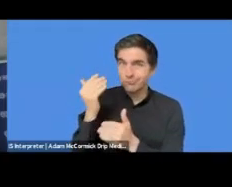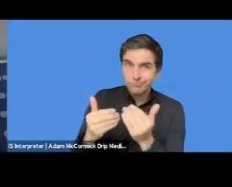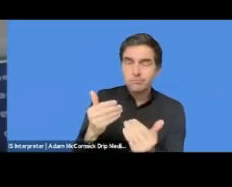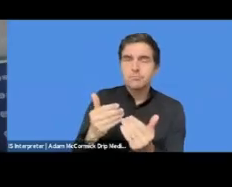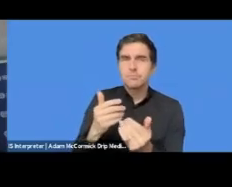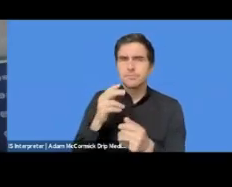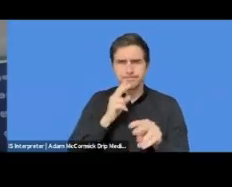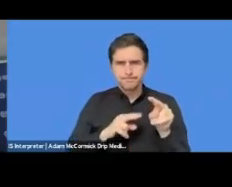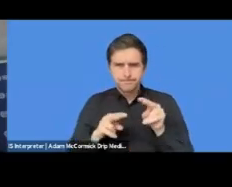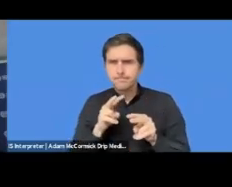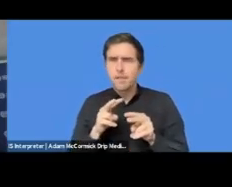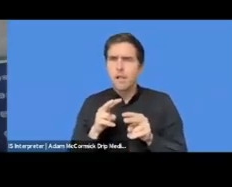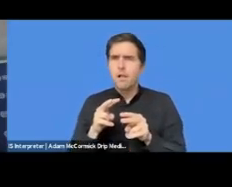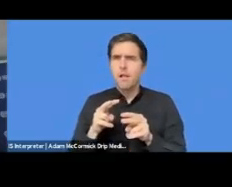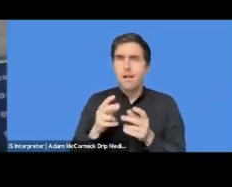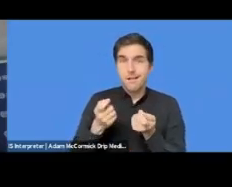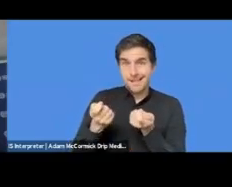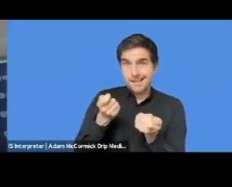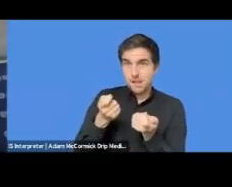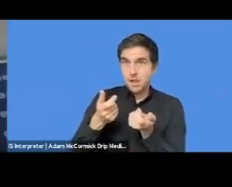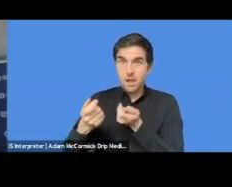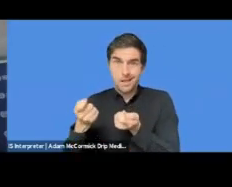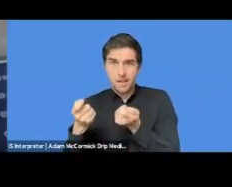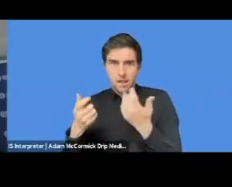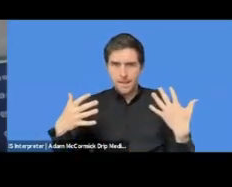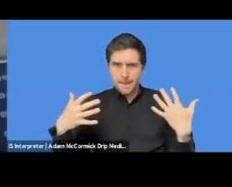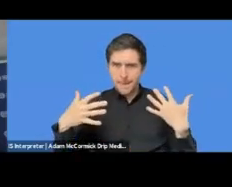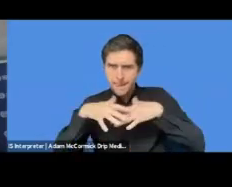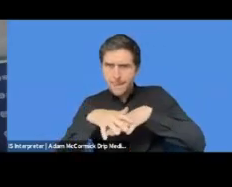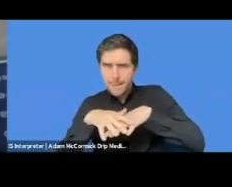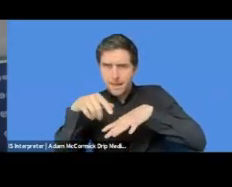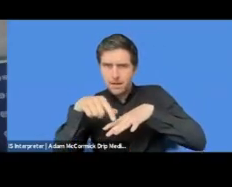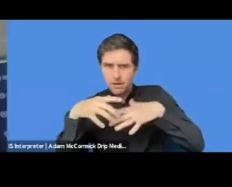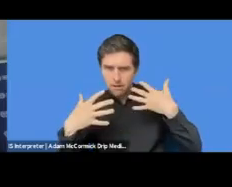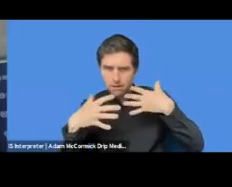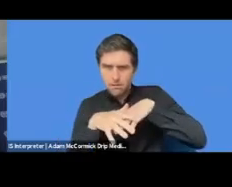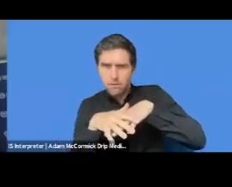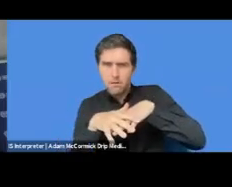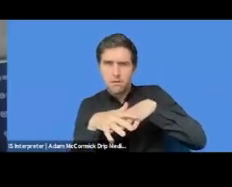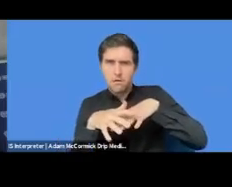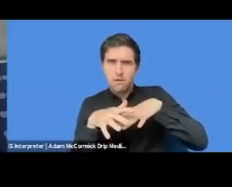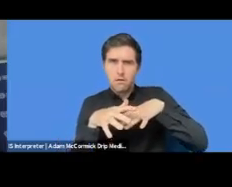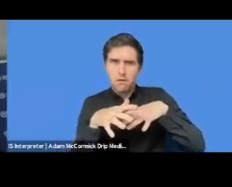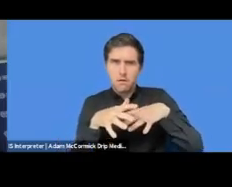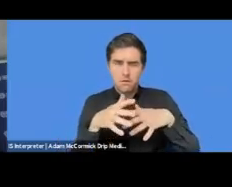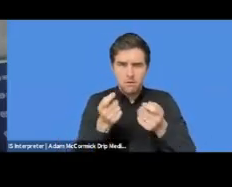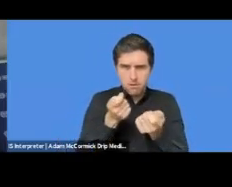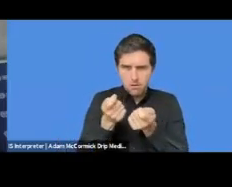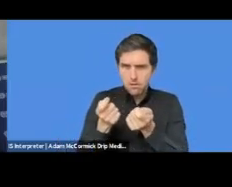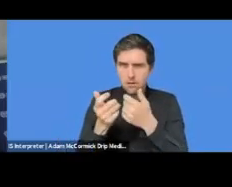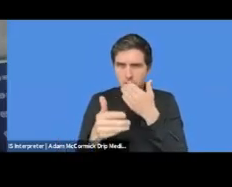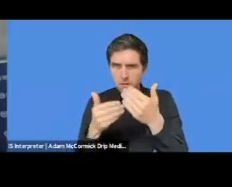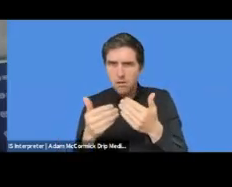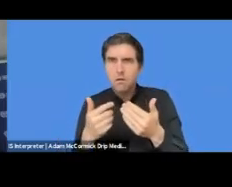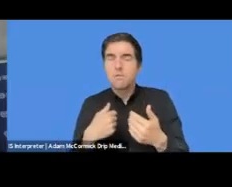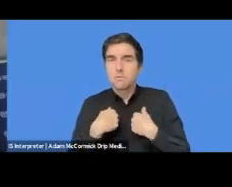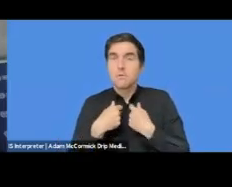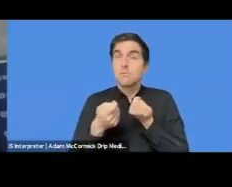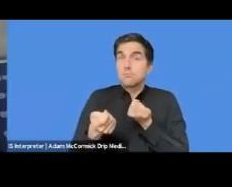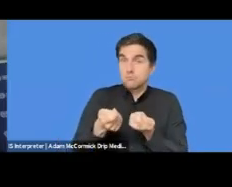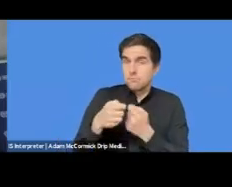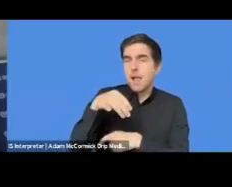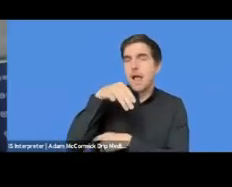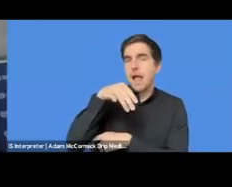focusing on integrated management information systems, where we need to integrate our